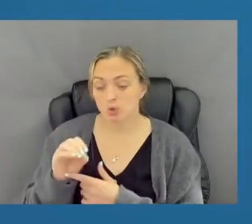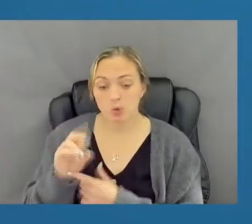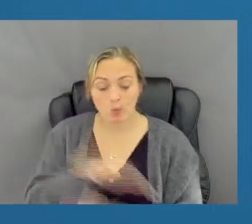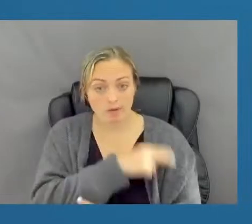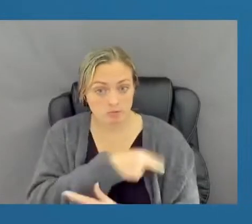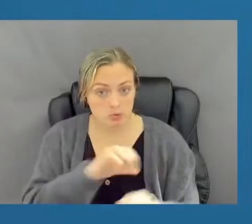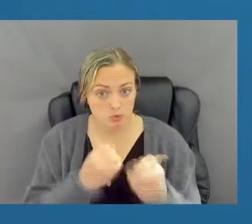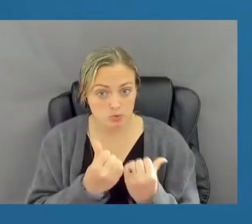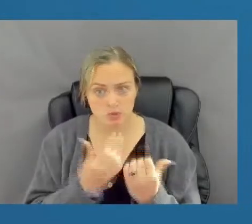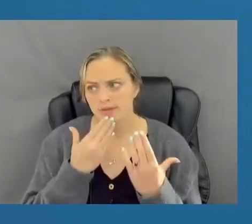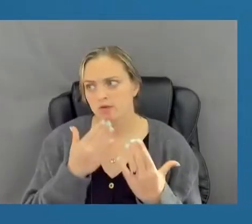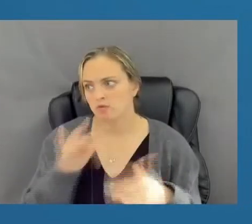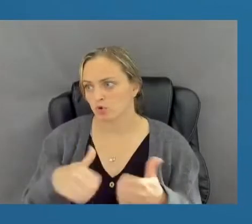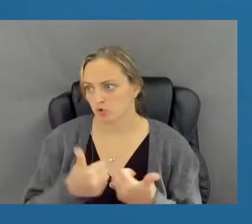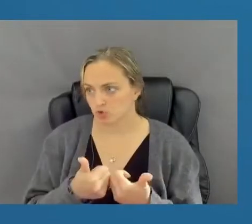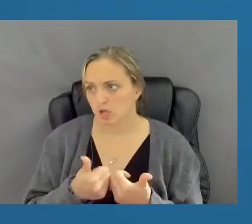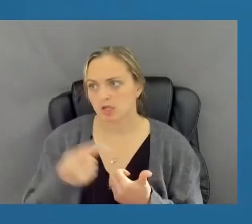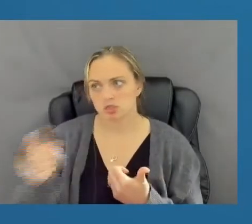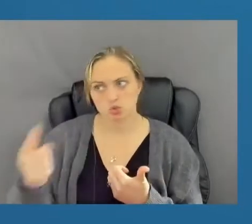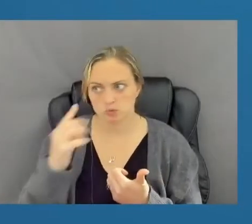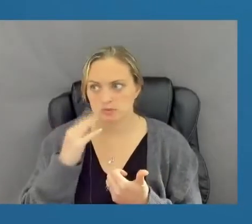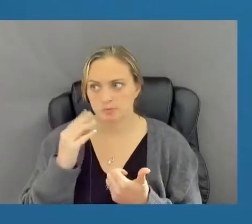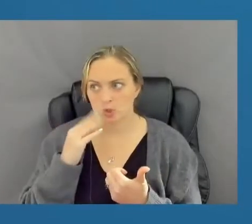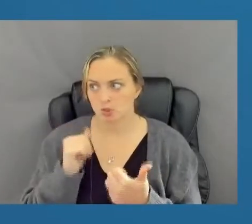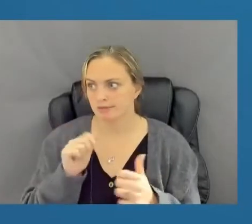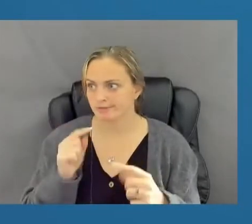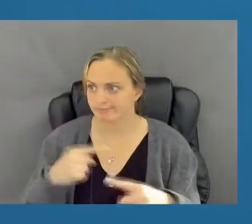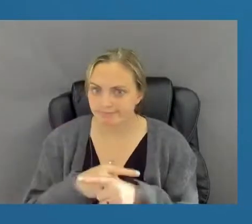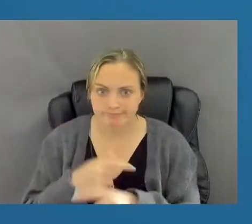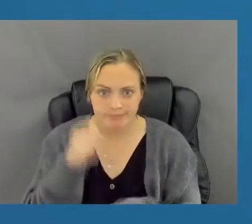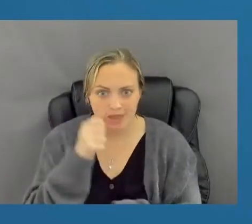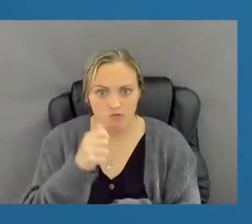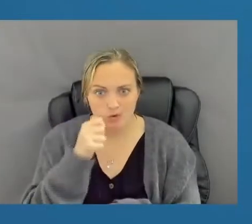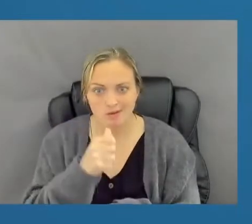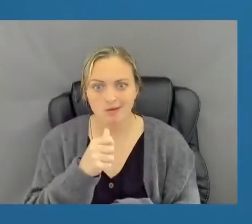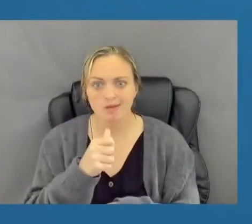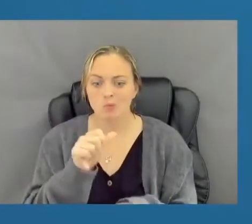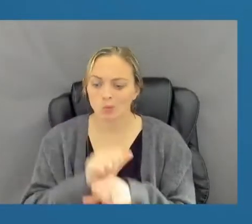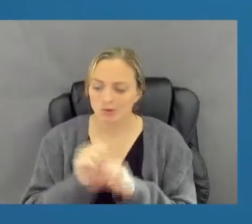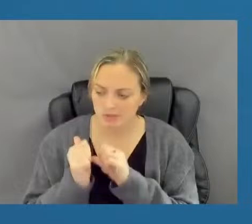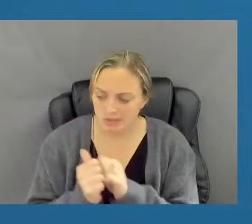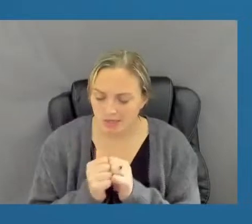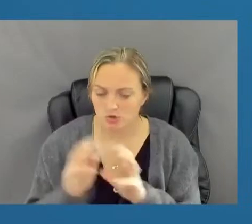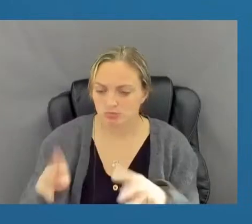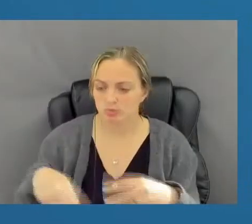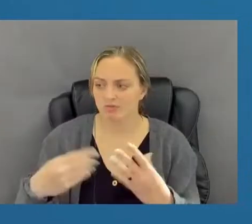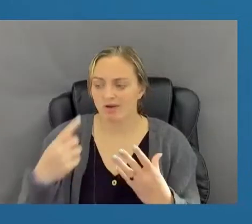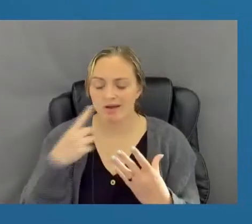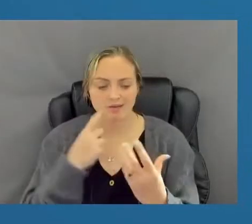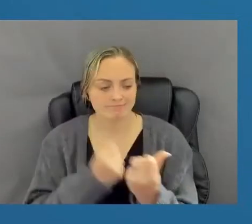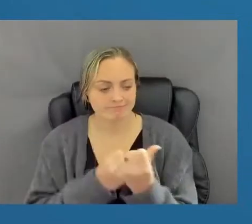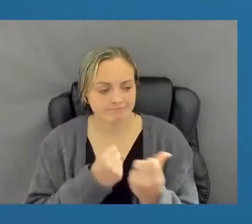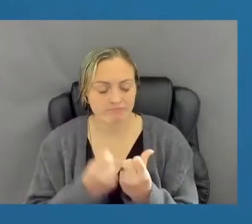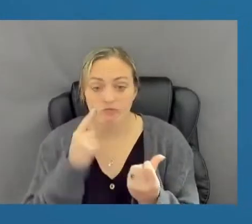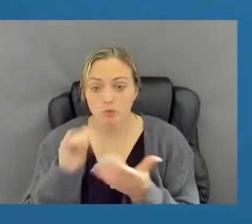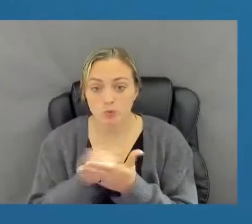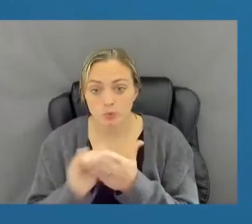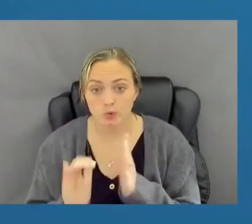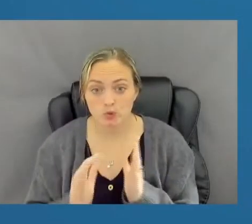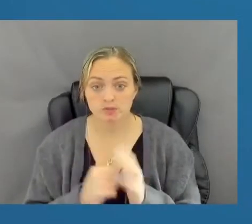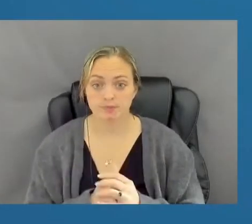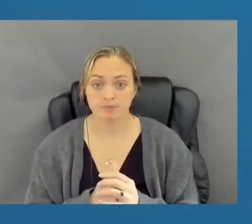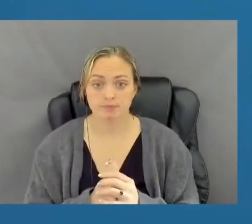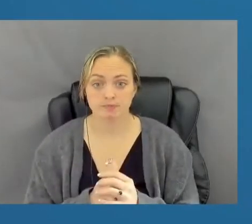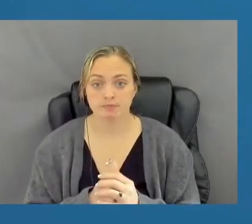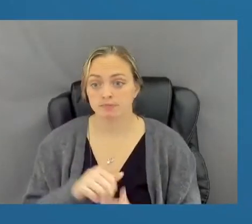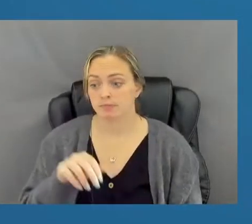you for the challenges that you must encounter every day as we work together to deliver for New Yorkers. And also, B.